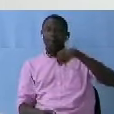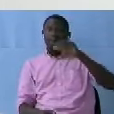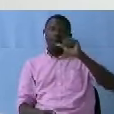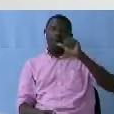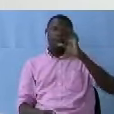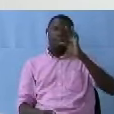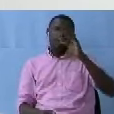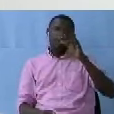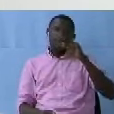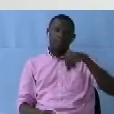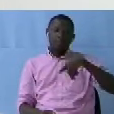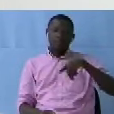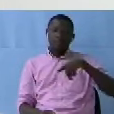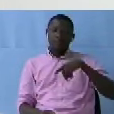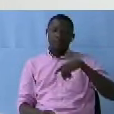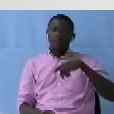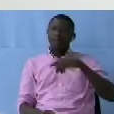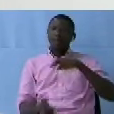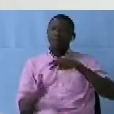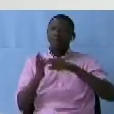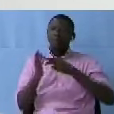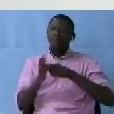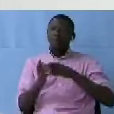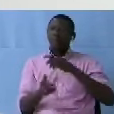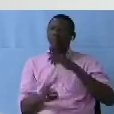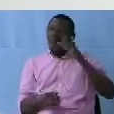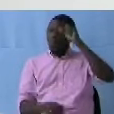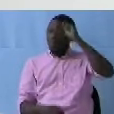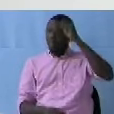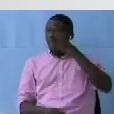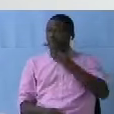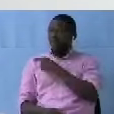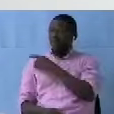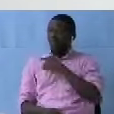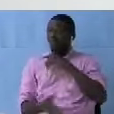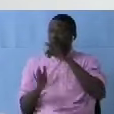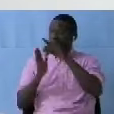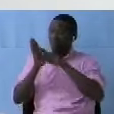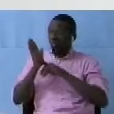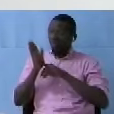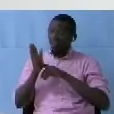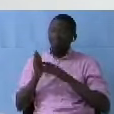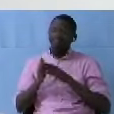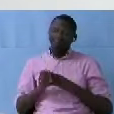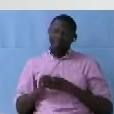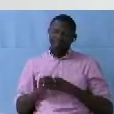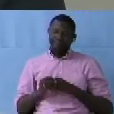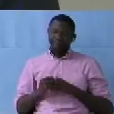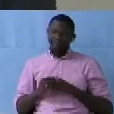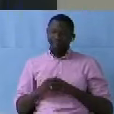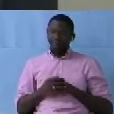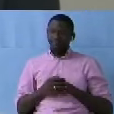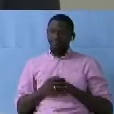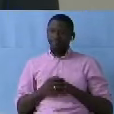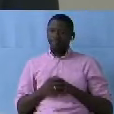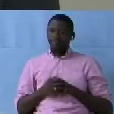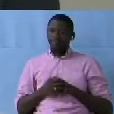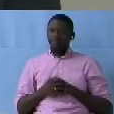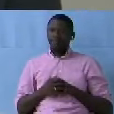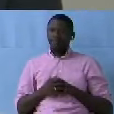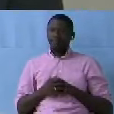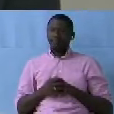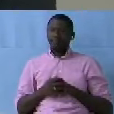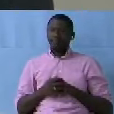mom dan na li nga xamne moy faji PATP bi. And by extension, the